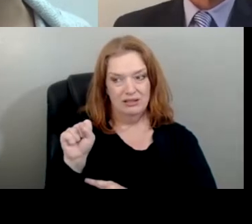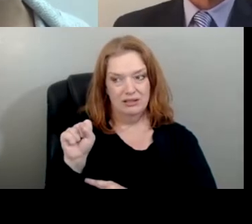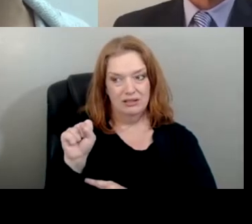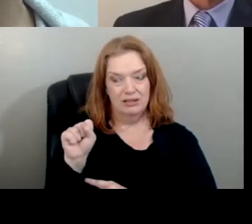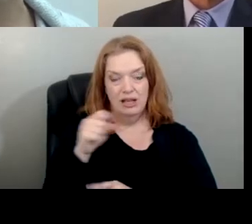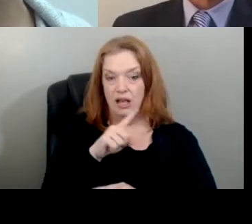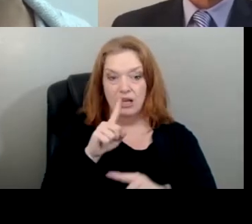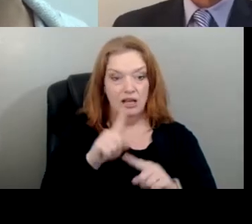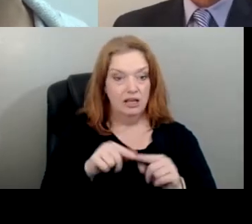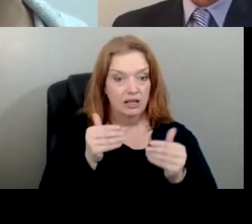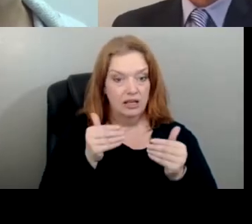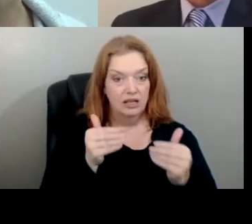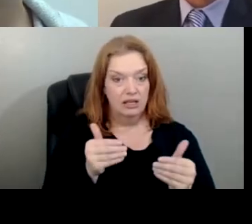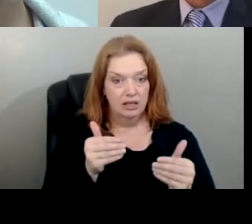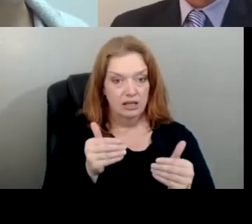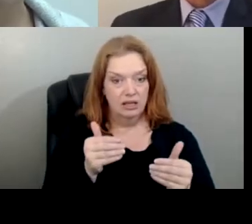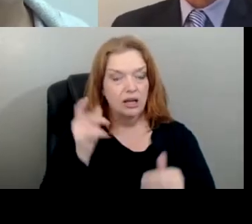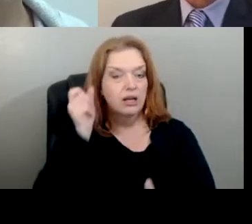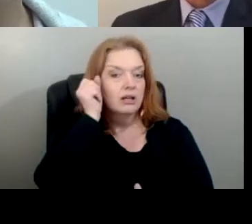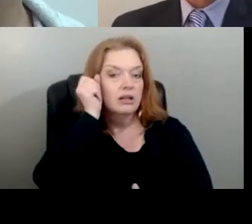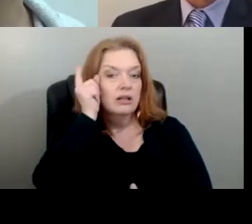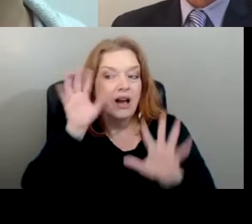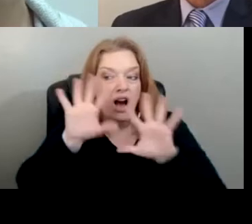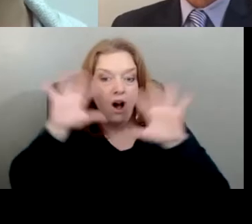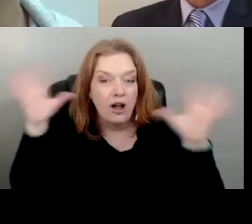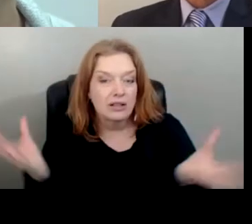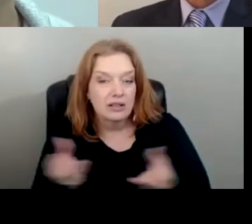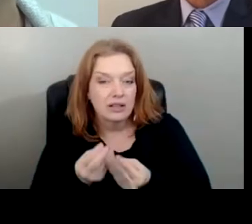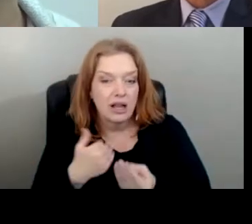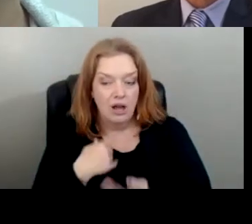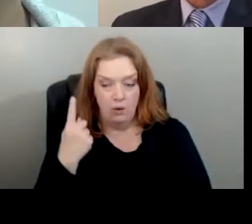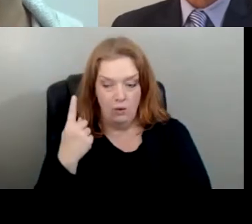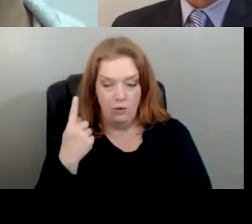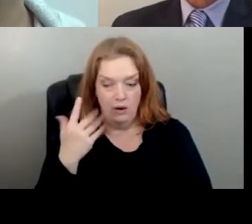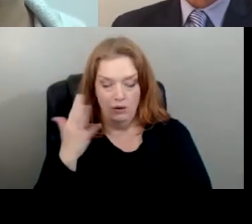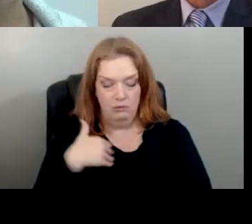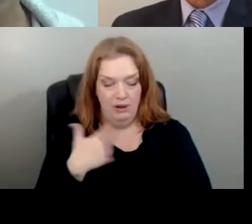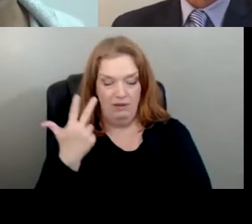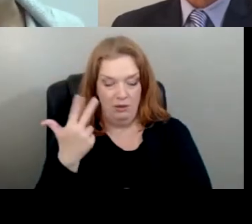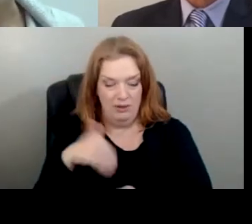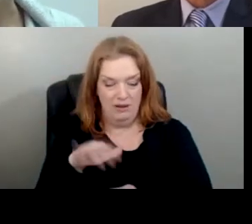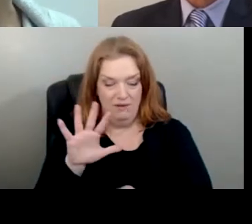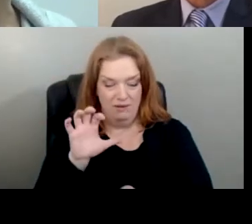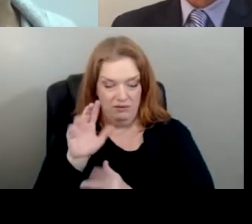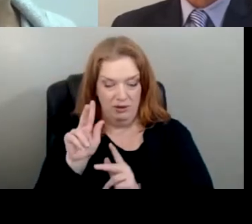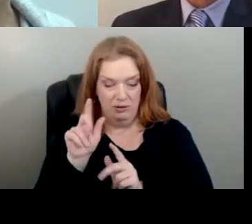We have 3,500 members altogether. To have 100 cases within our